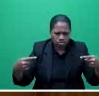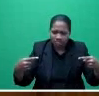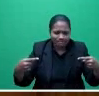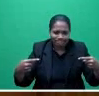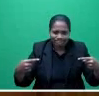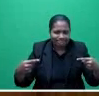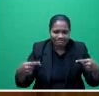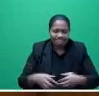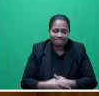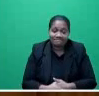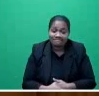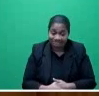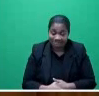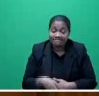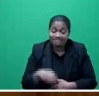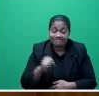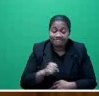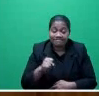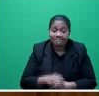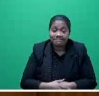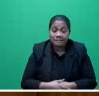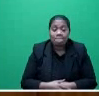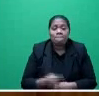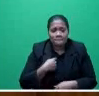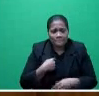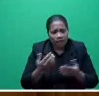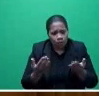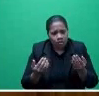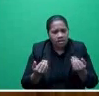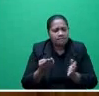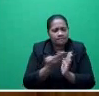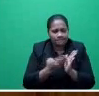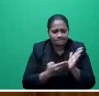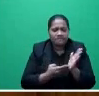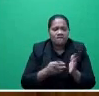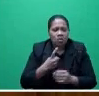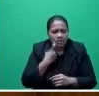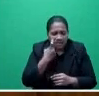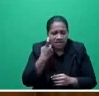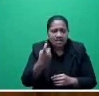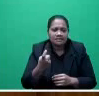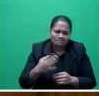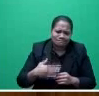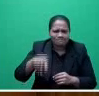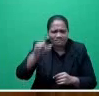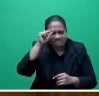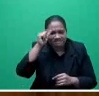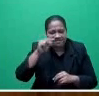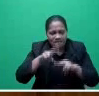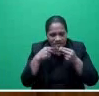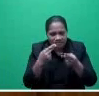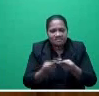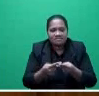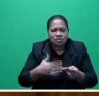Order. Yeah. I welcome the budget for its care for all Fijian families and